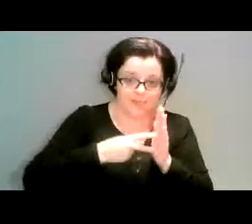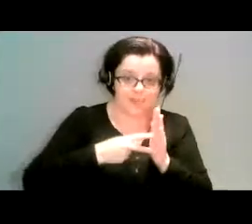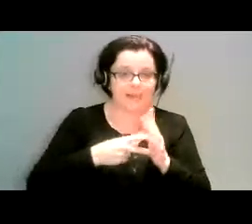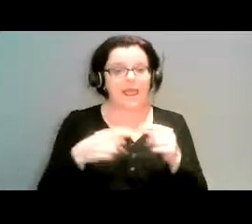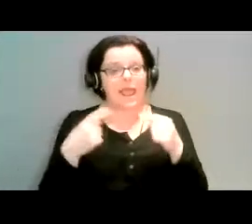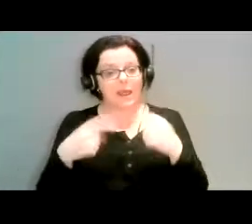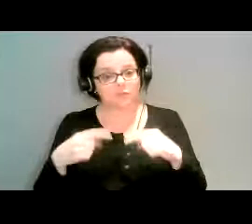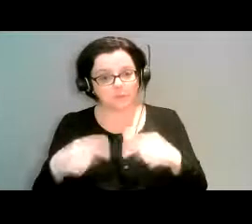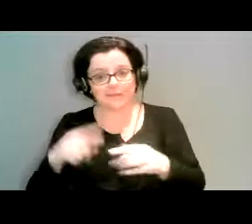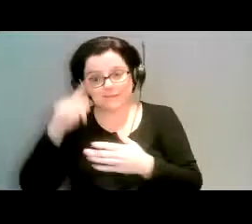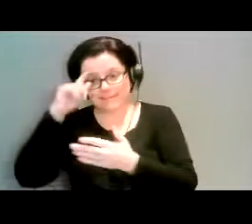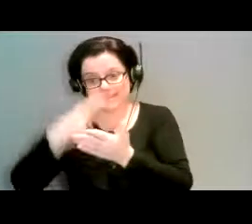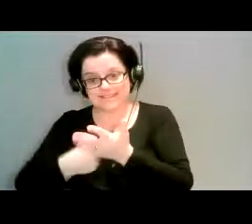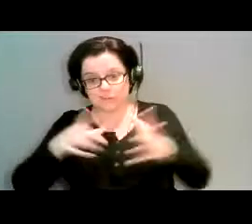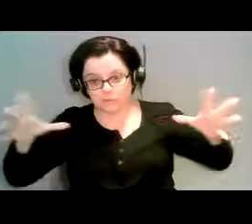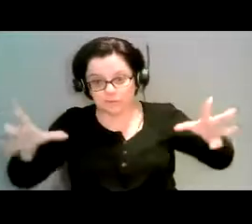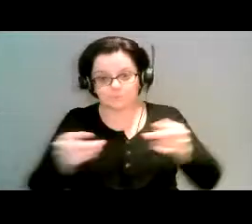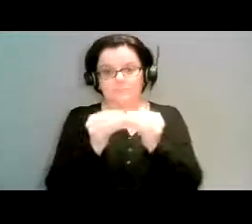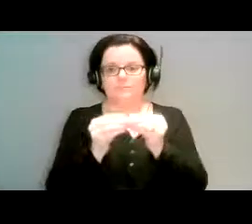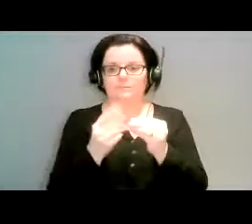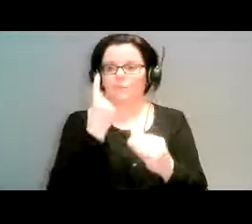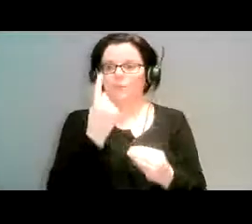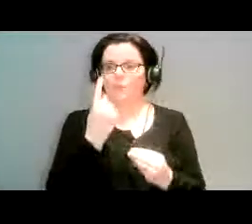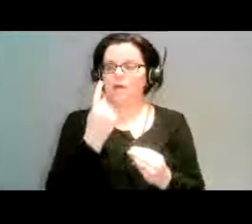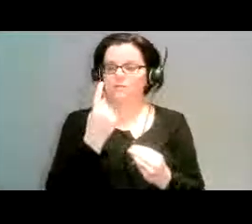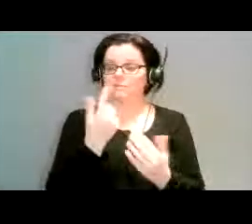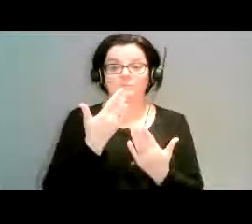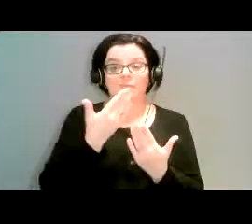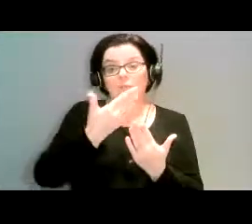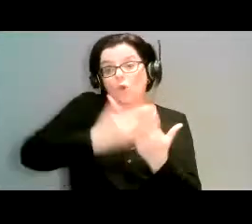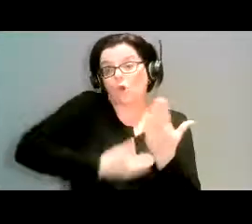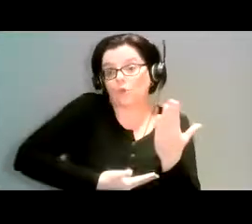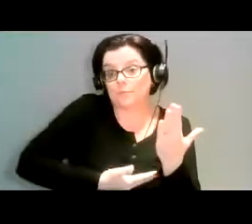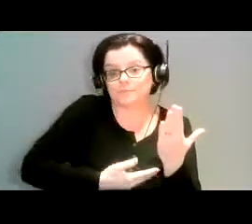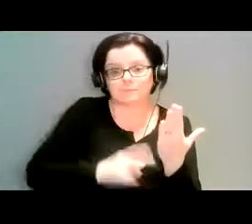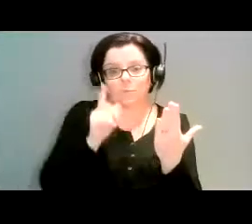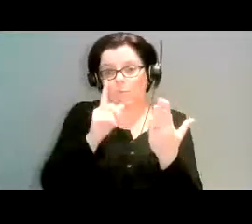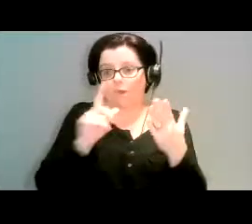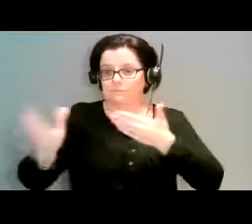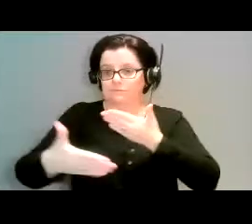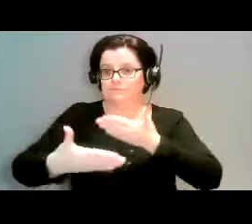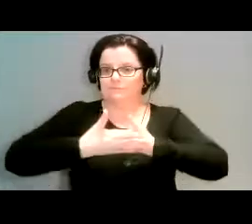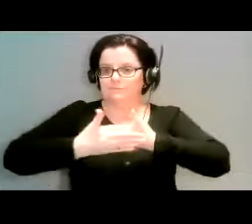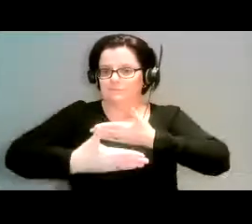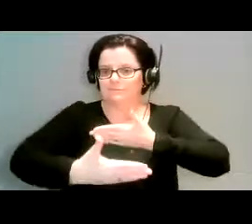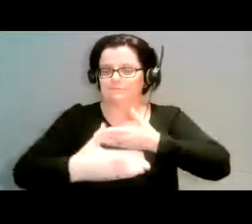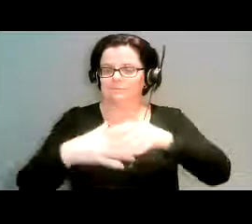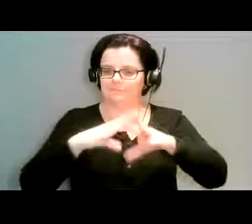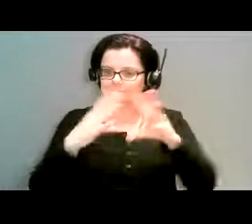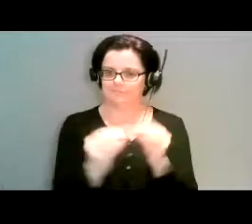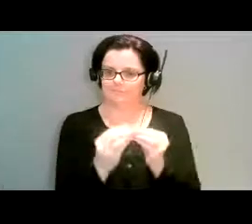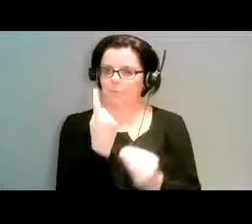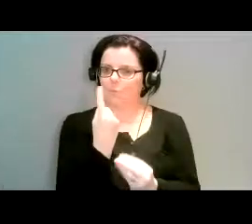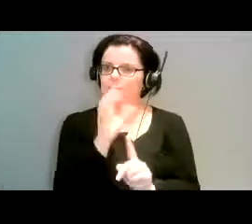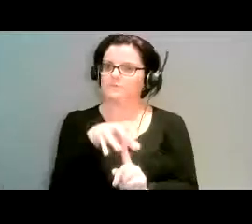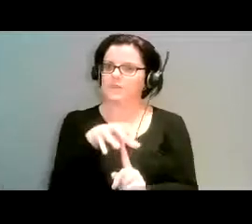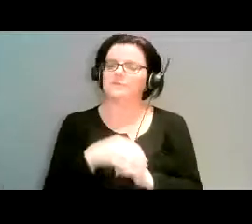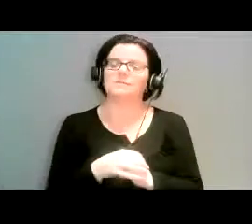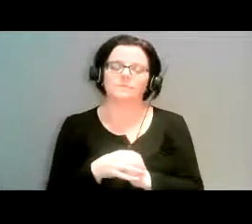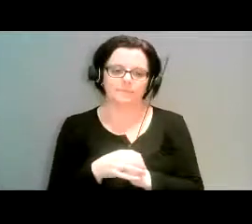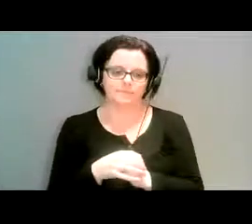kind of one, sometimes even in one document. And it's important to kind